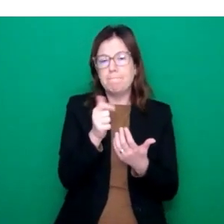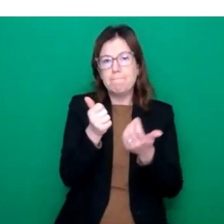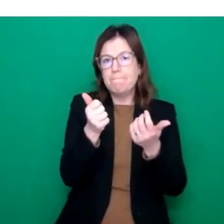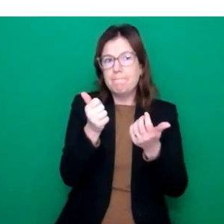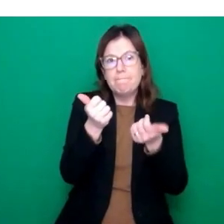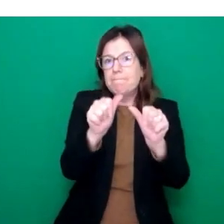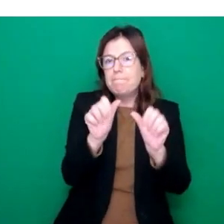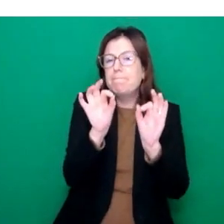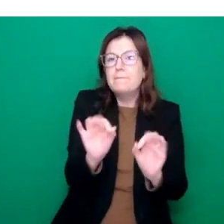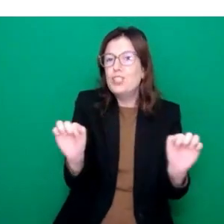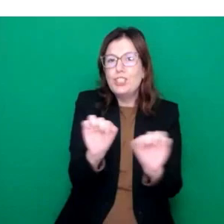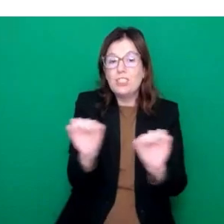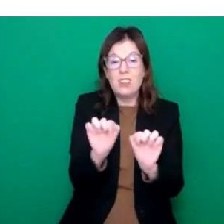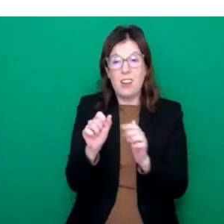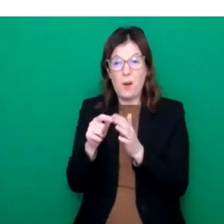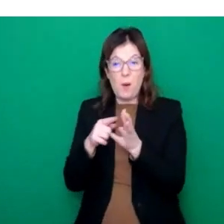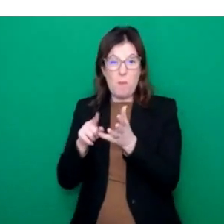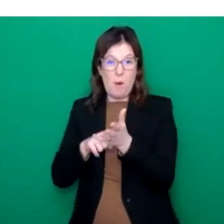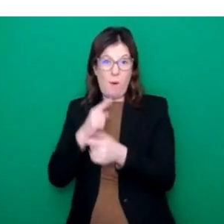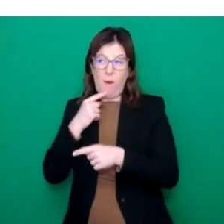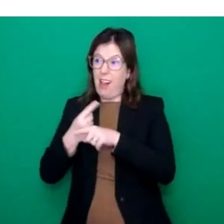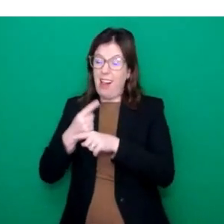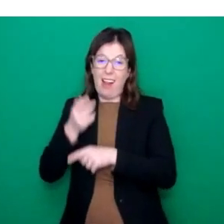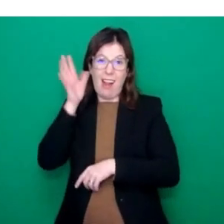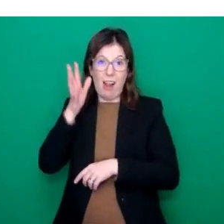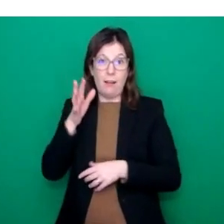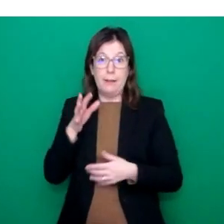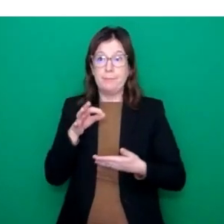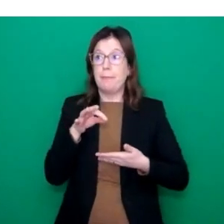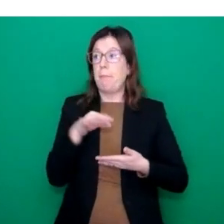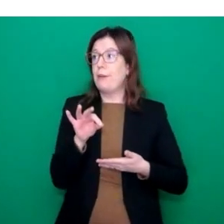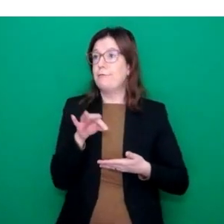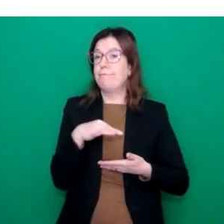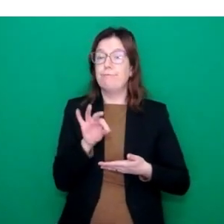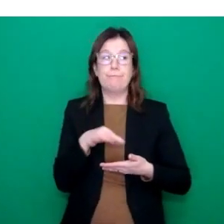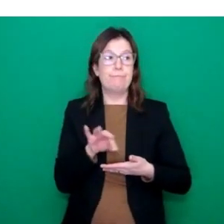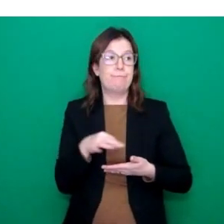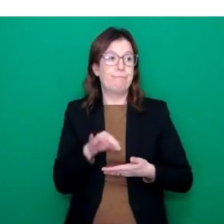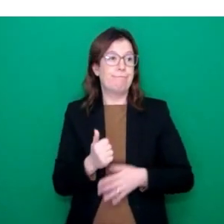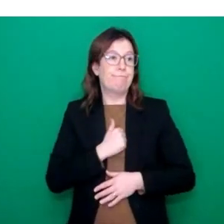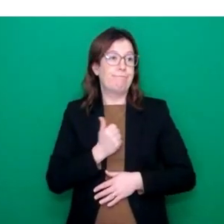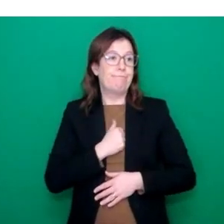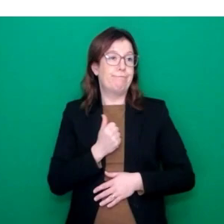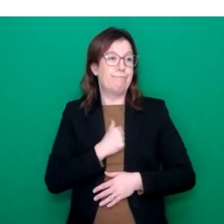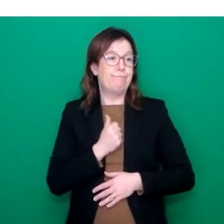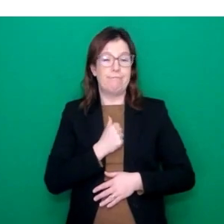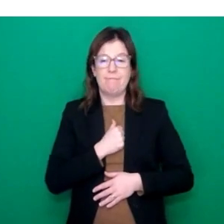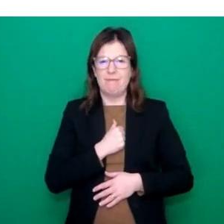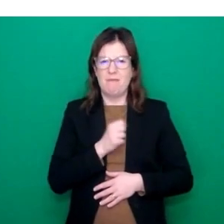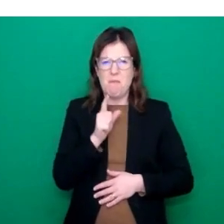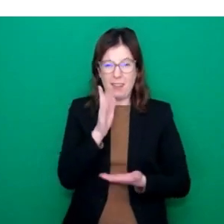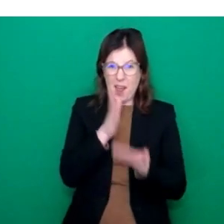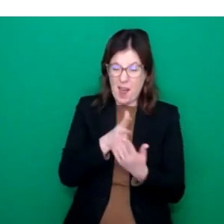about ticking boxes. Have we ticked boxes without really making some of the changes that we need to